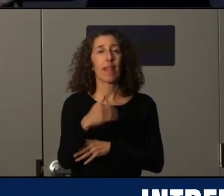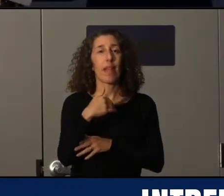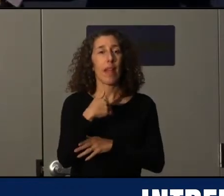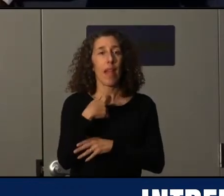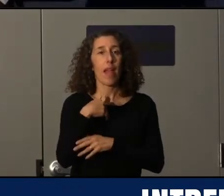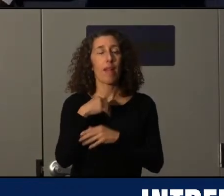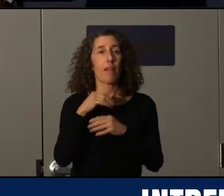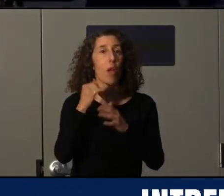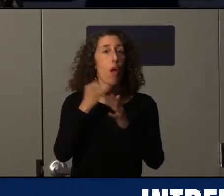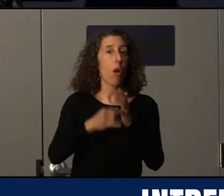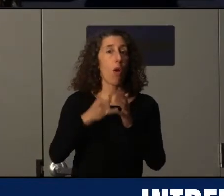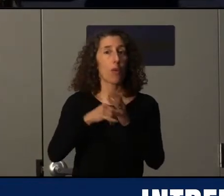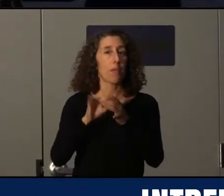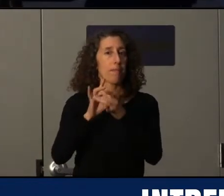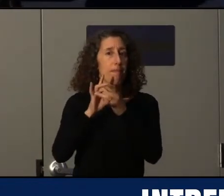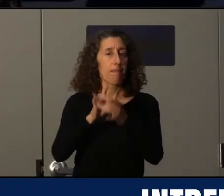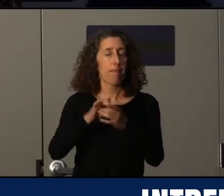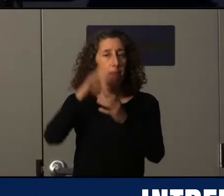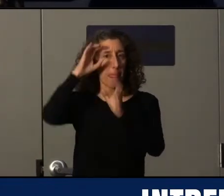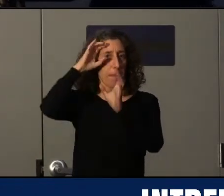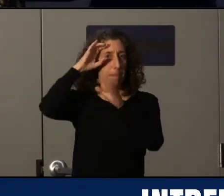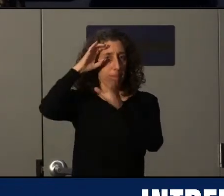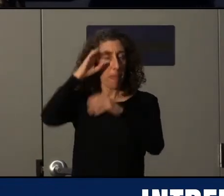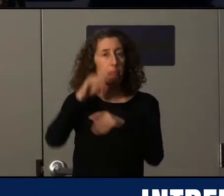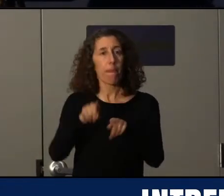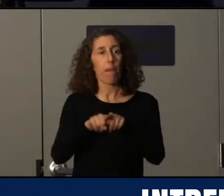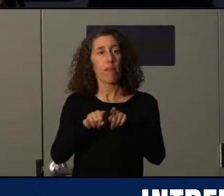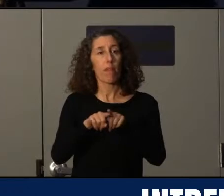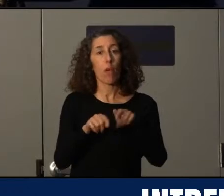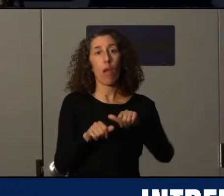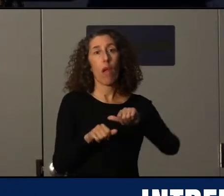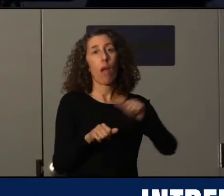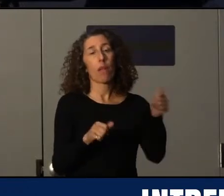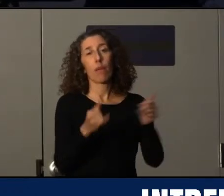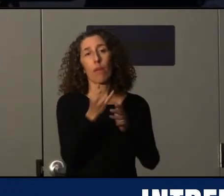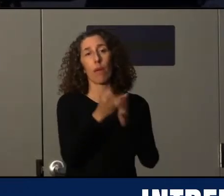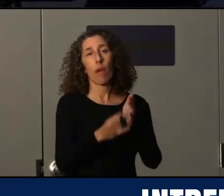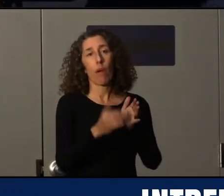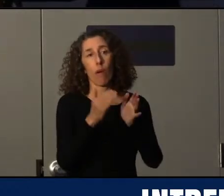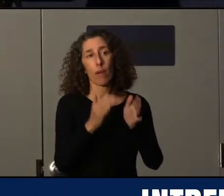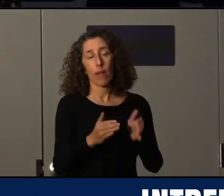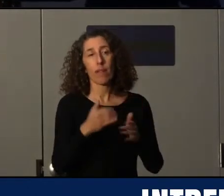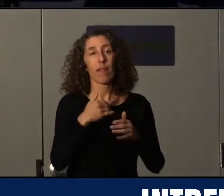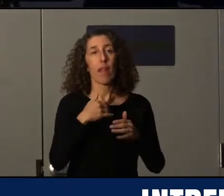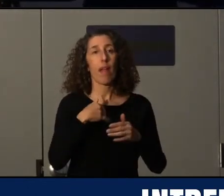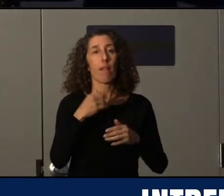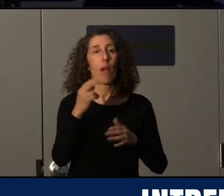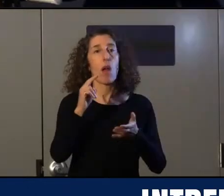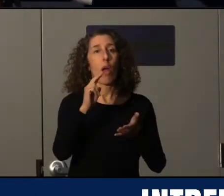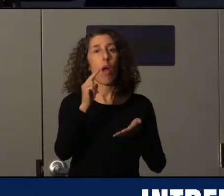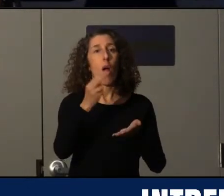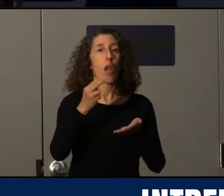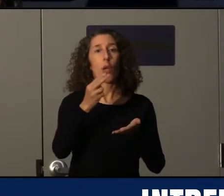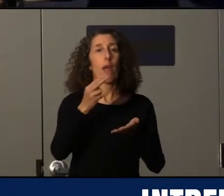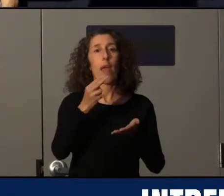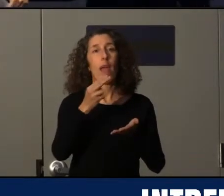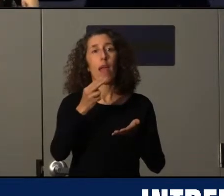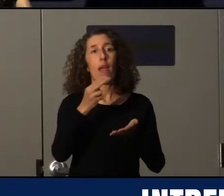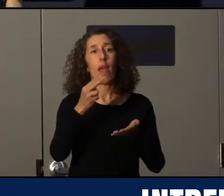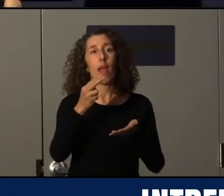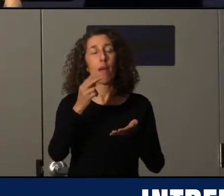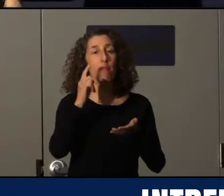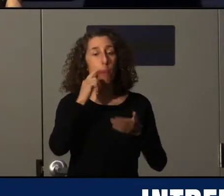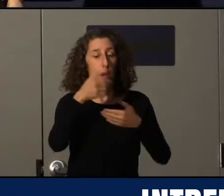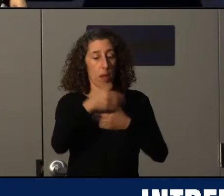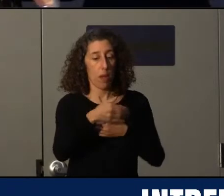Telescope. And also C. Bangs, who is the artist who put together some holograms for a CubeSat that's going to be sent into